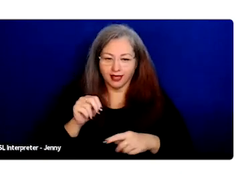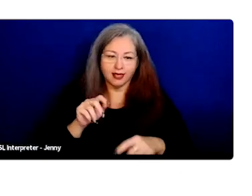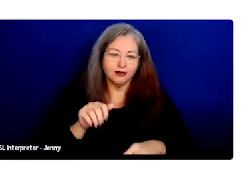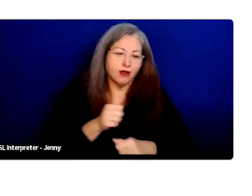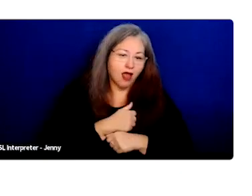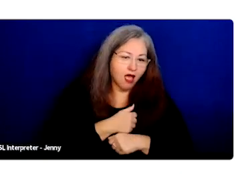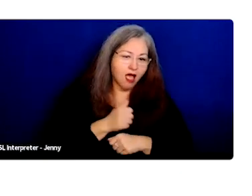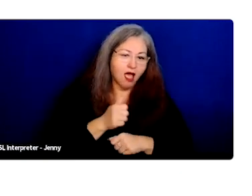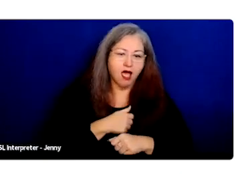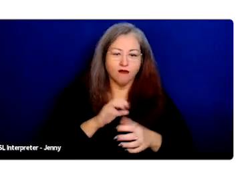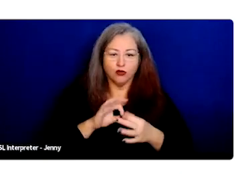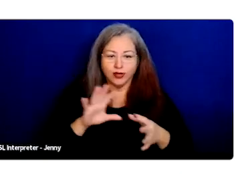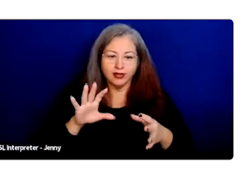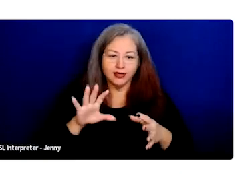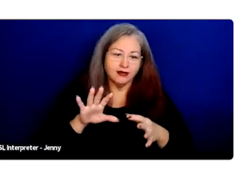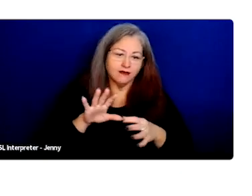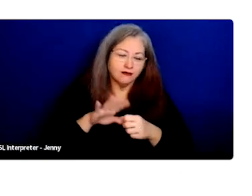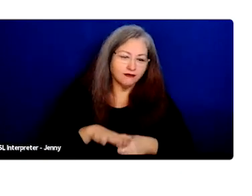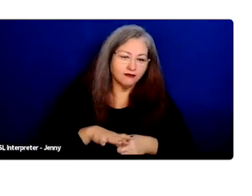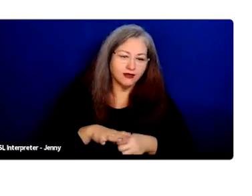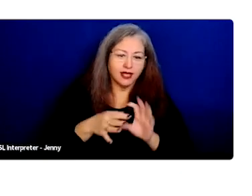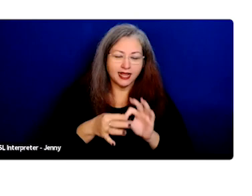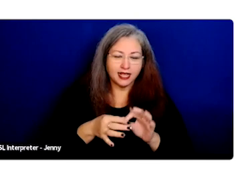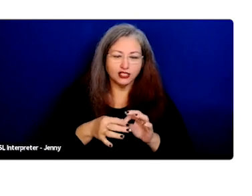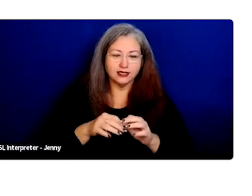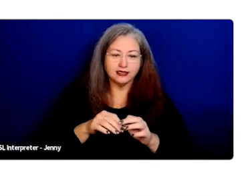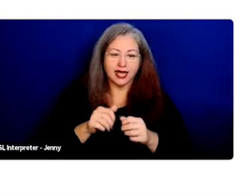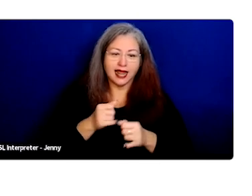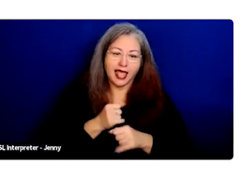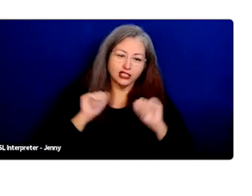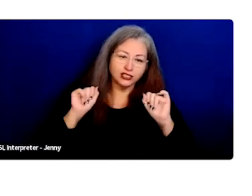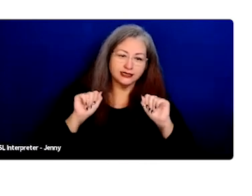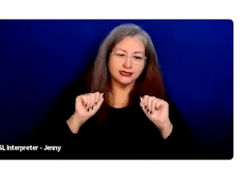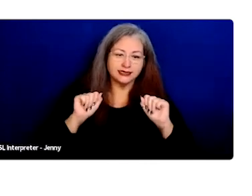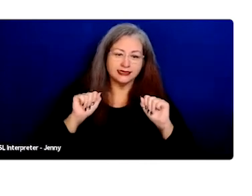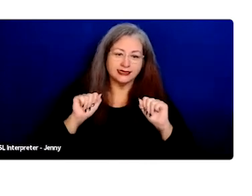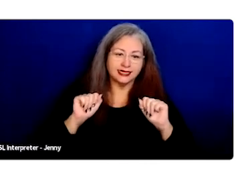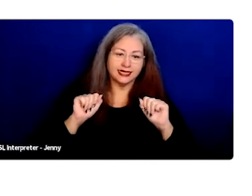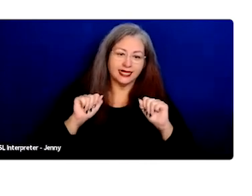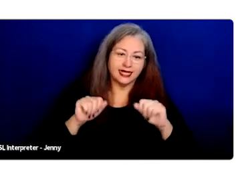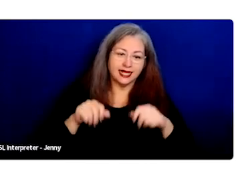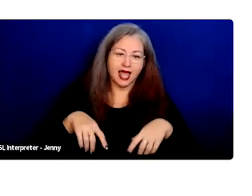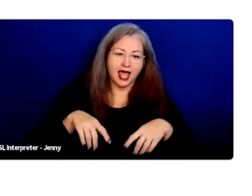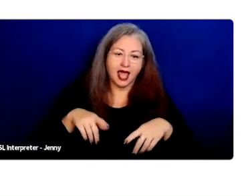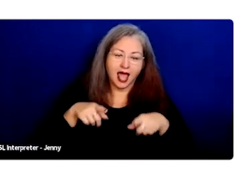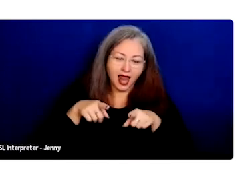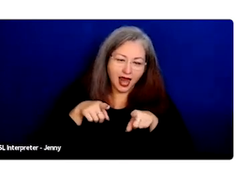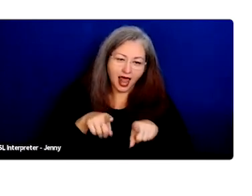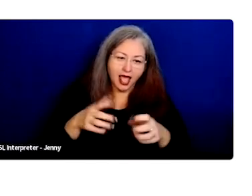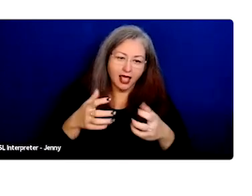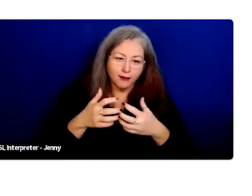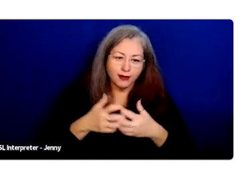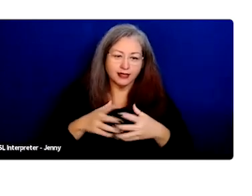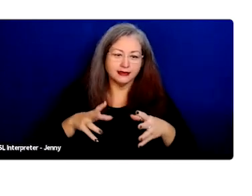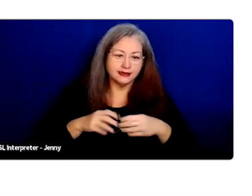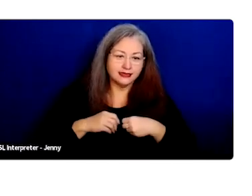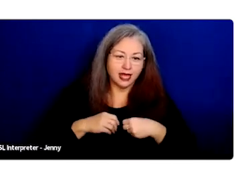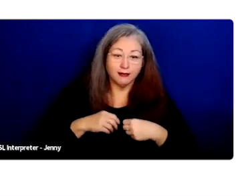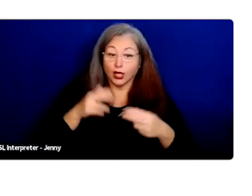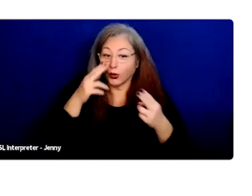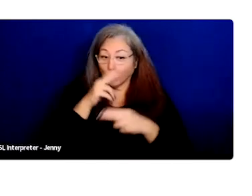Love, relief, connection, agency, liberation, alignment. I love it. Acceptance,